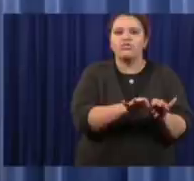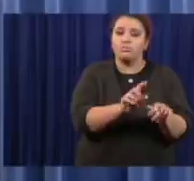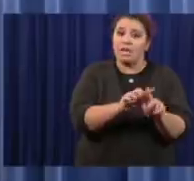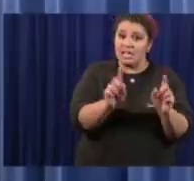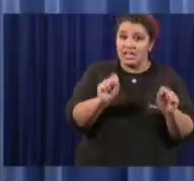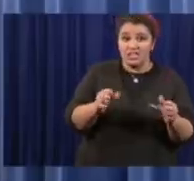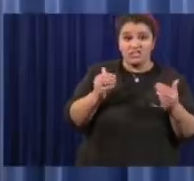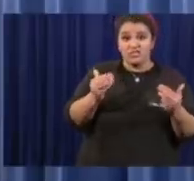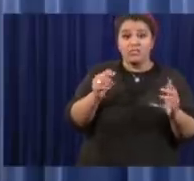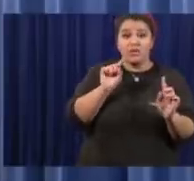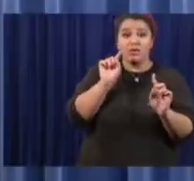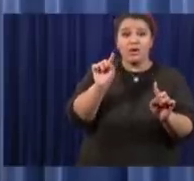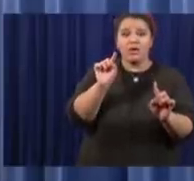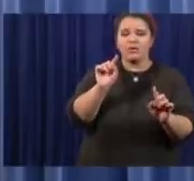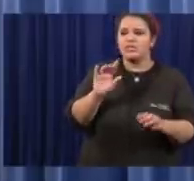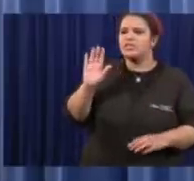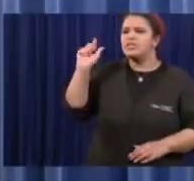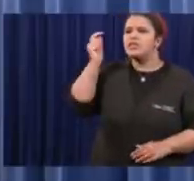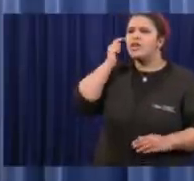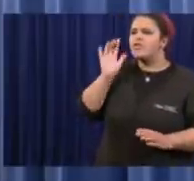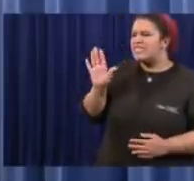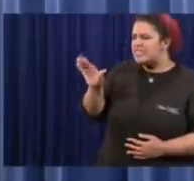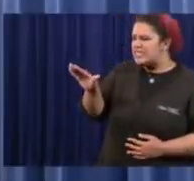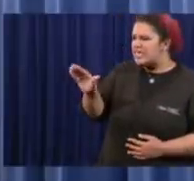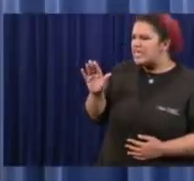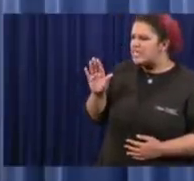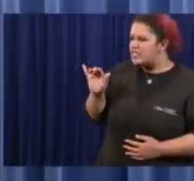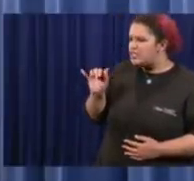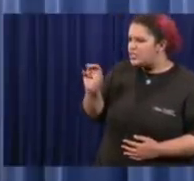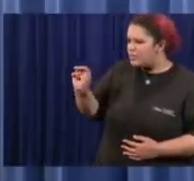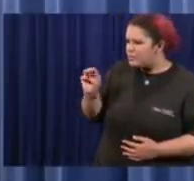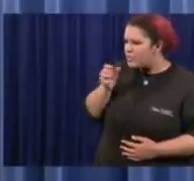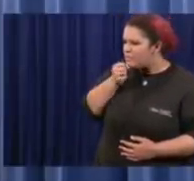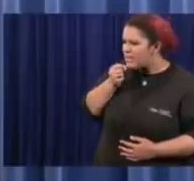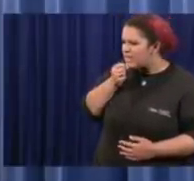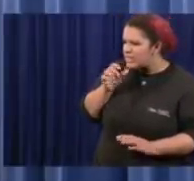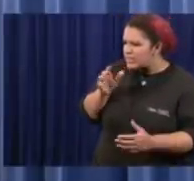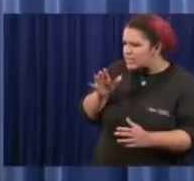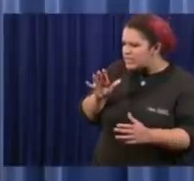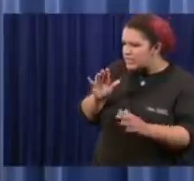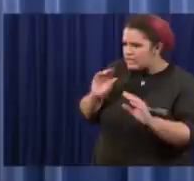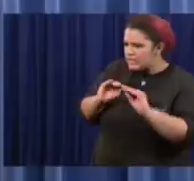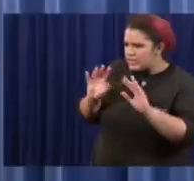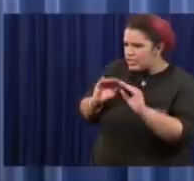Jim, your mic was not turned off for the first part, but I think I got it. People who want to go shopping,